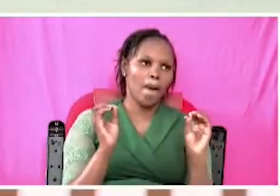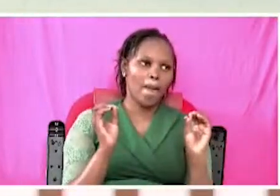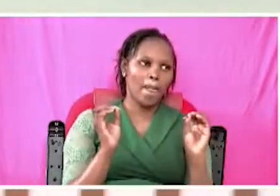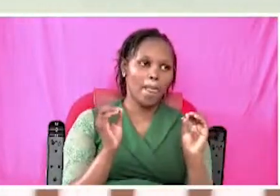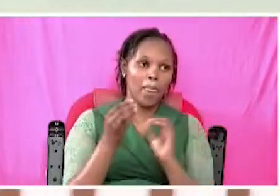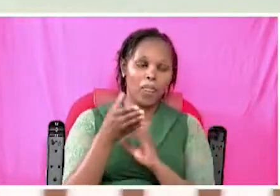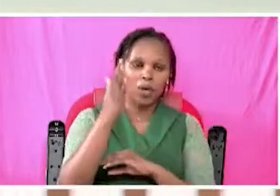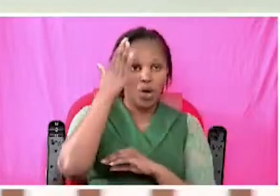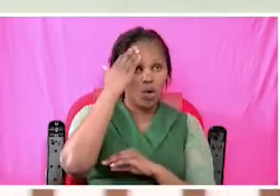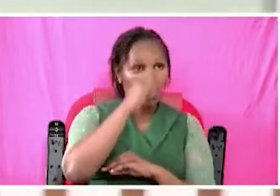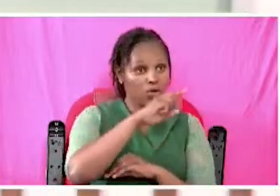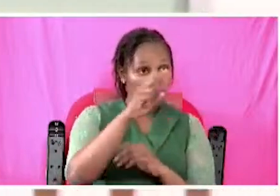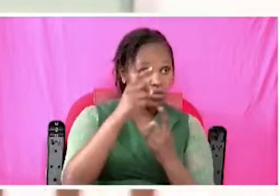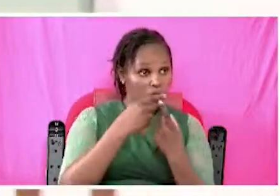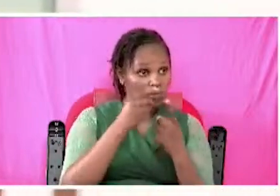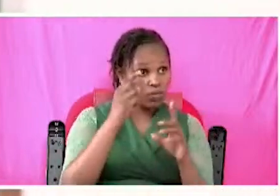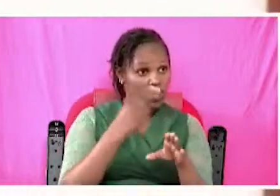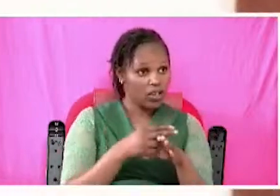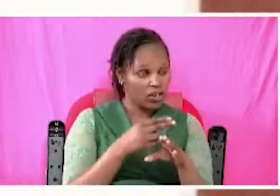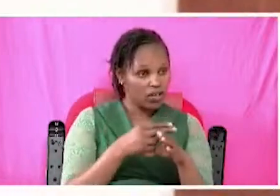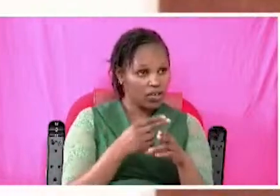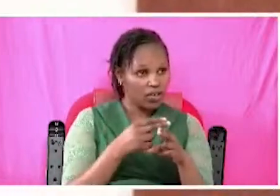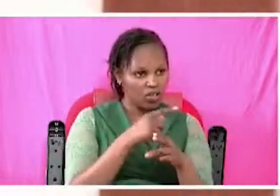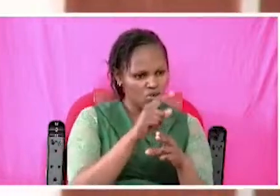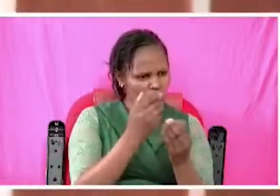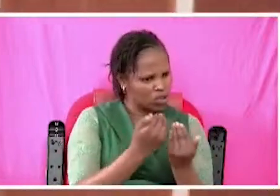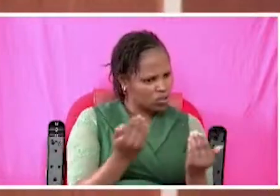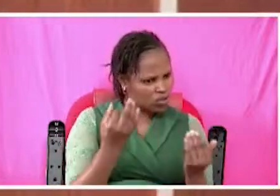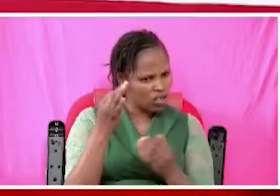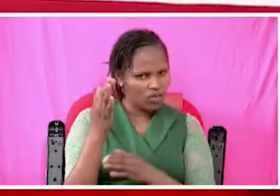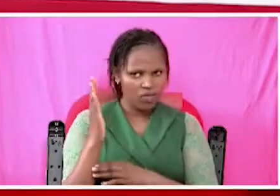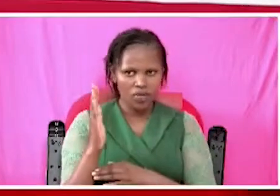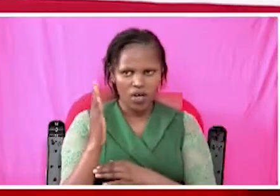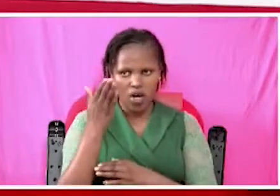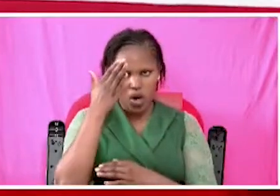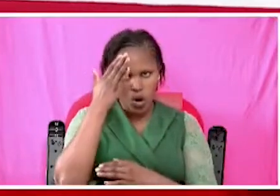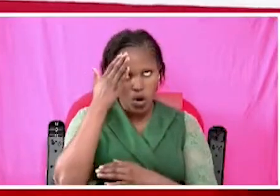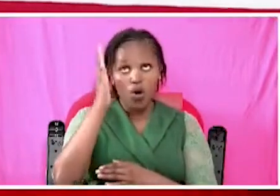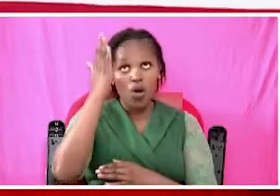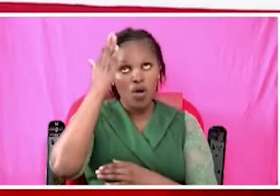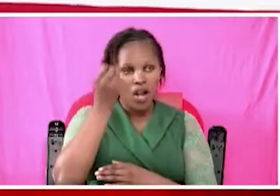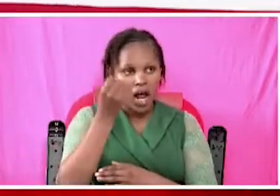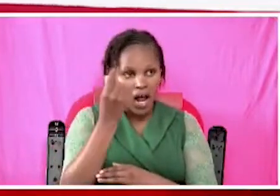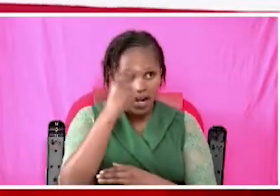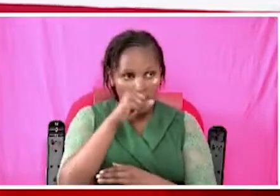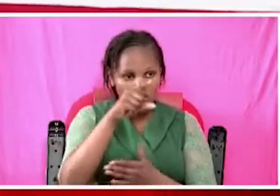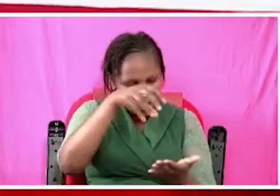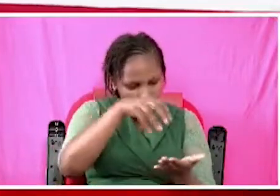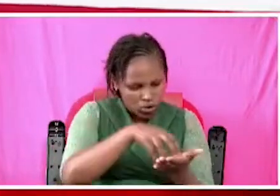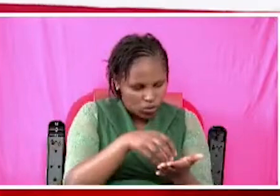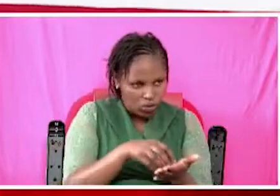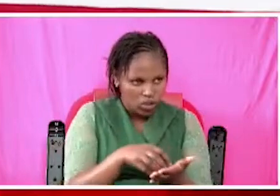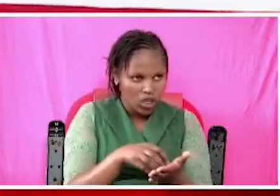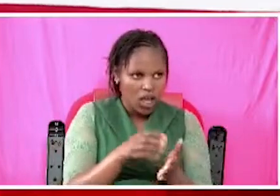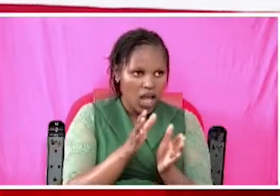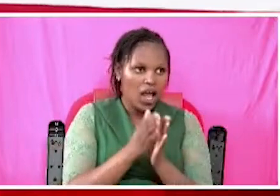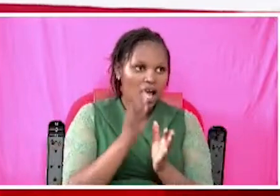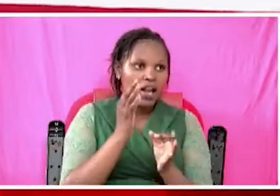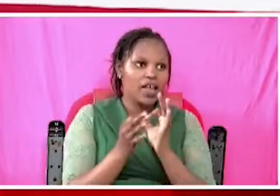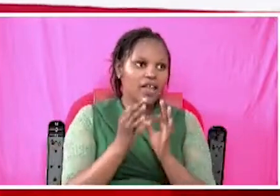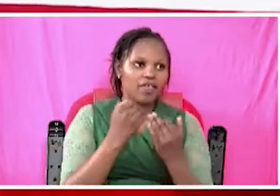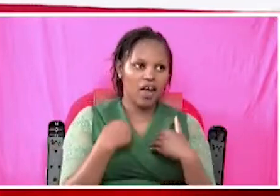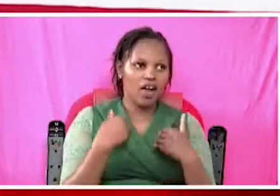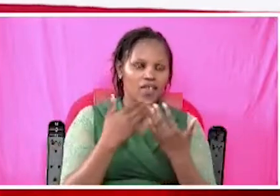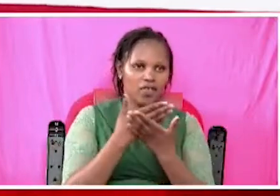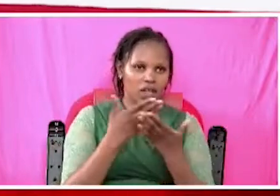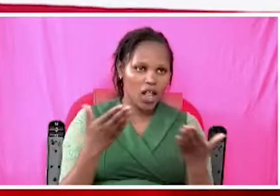God knows you by name. You are his child. Amen? God understands the situation that you are going. And if there is anything, you